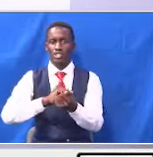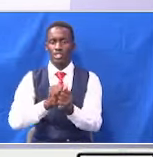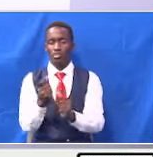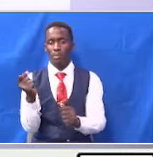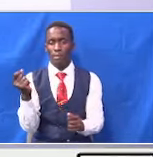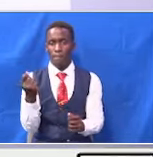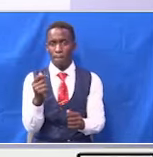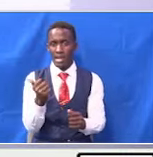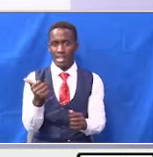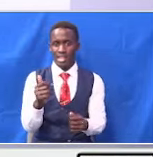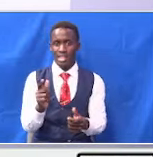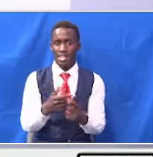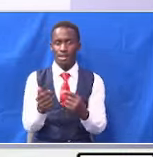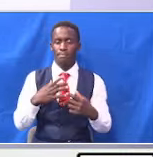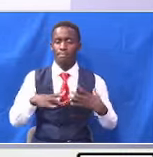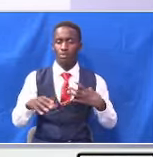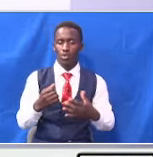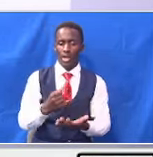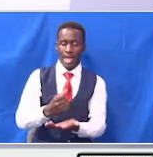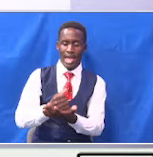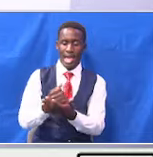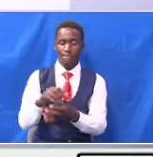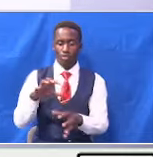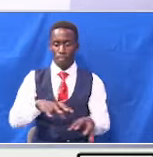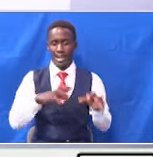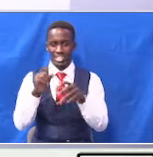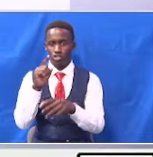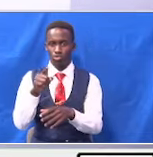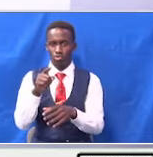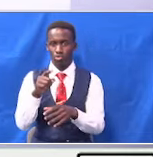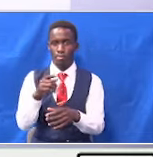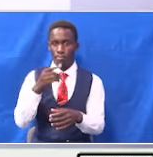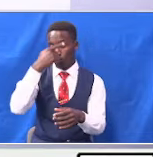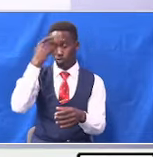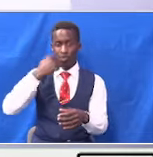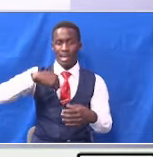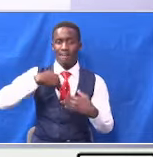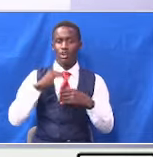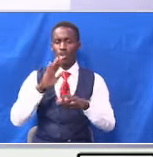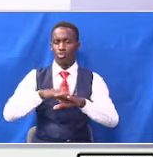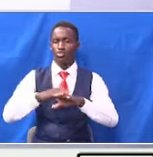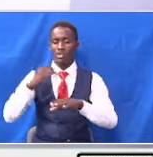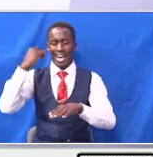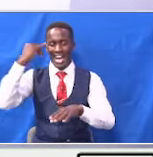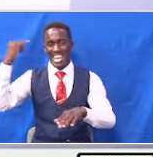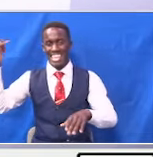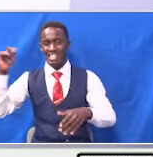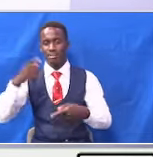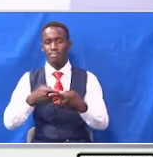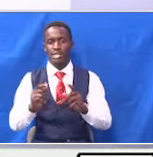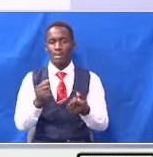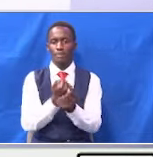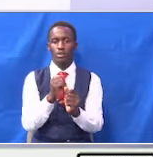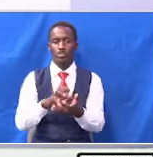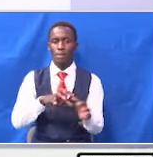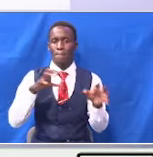someone to tell you where you can market them, because we have lots of good ideas, but where do we market them? In this way, we'll be able to help young people go